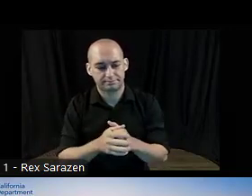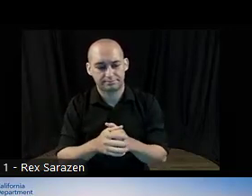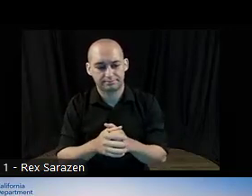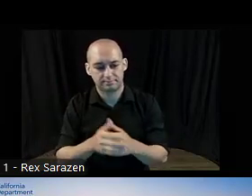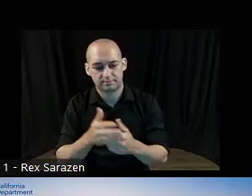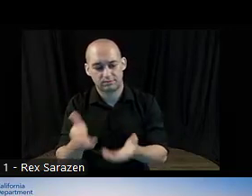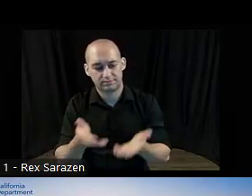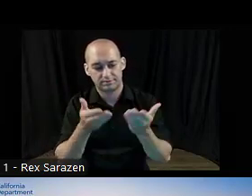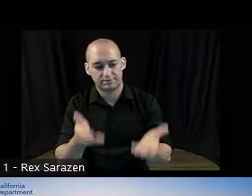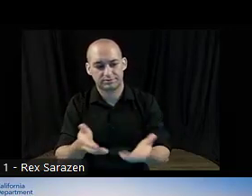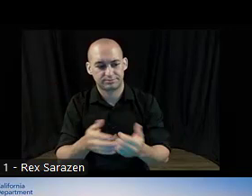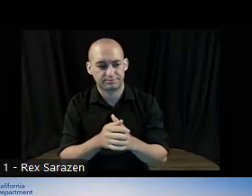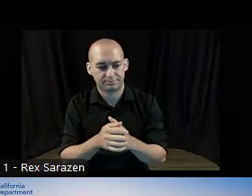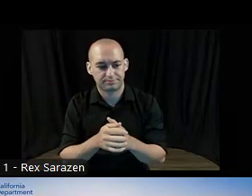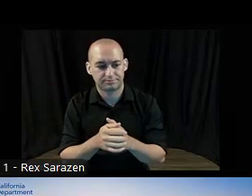Followed by